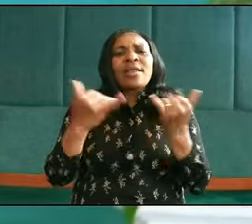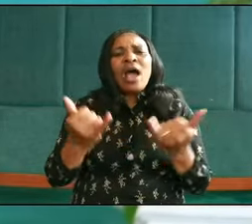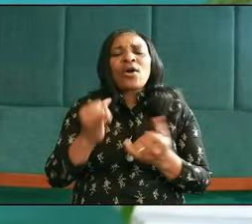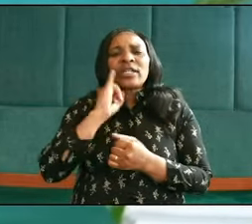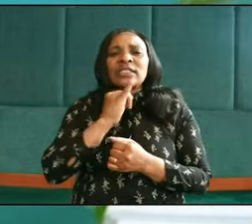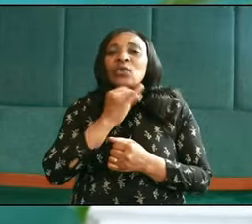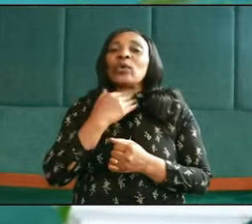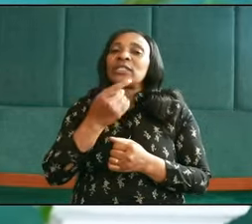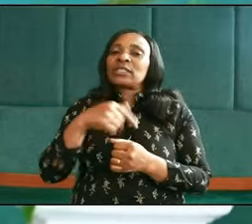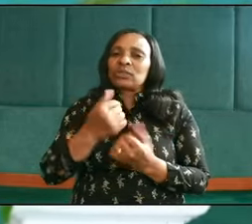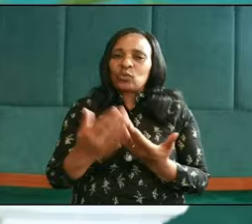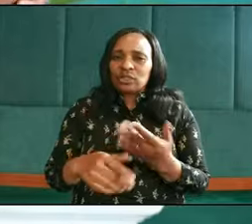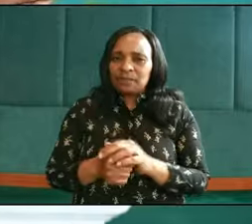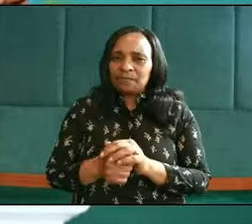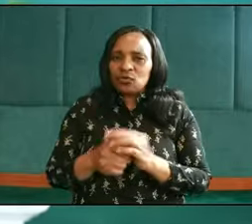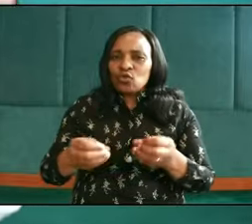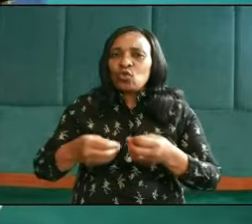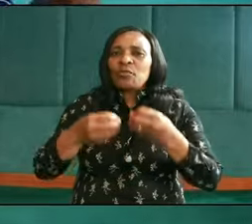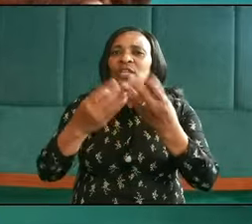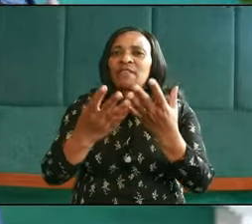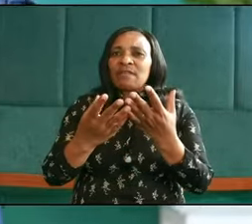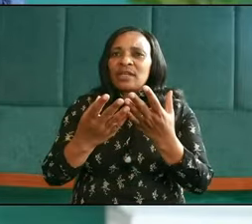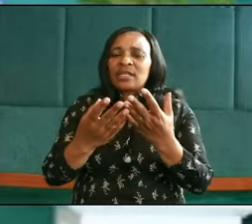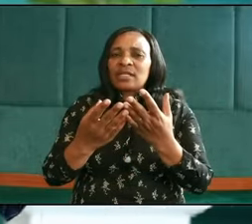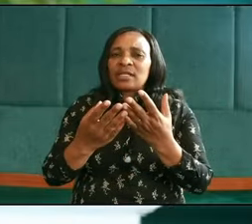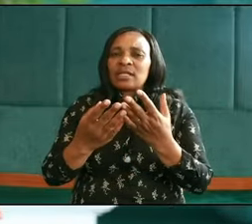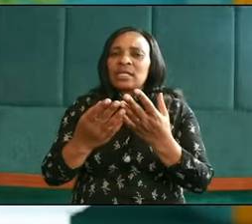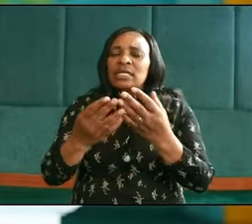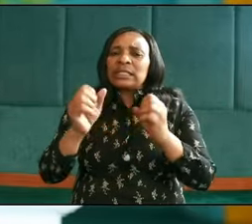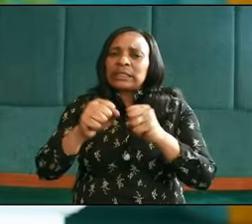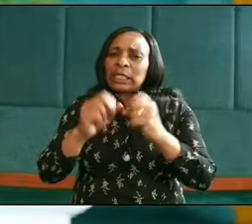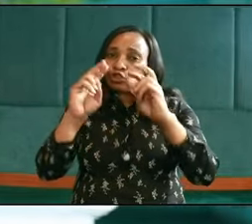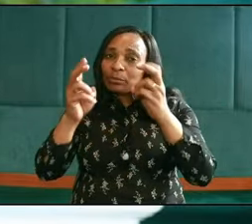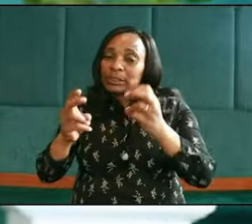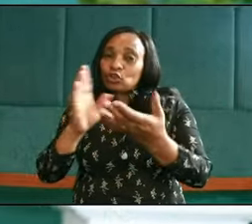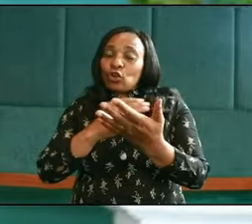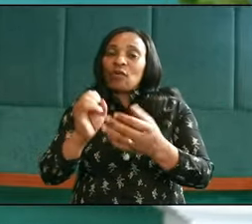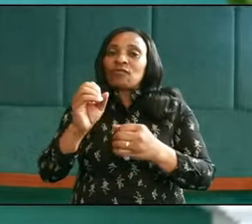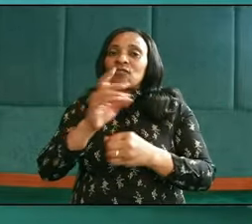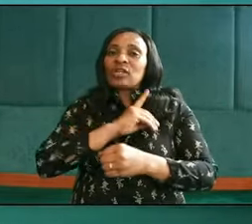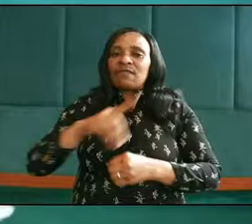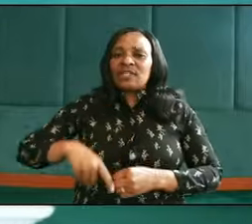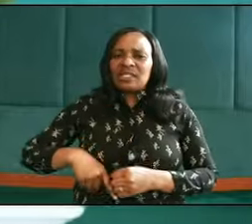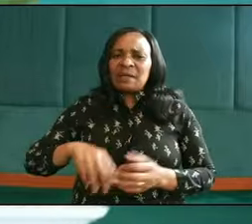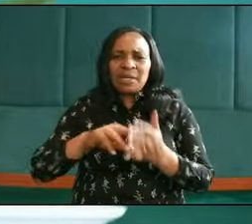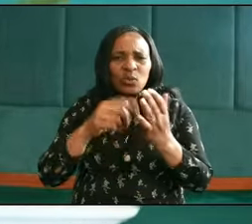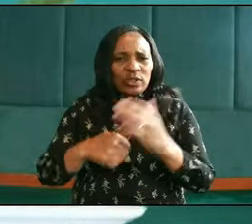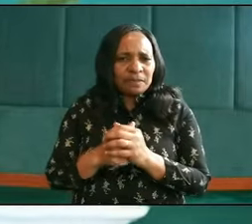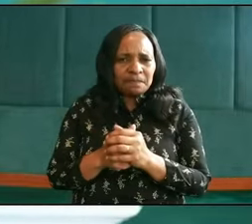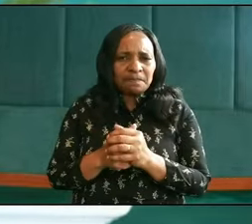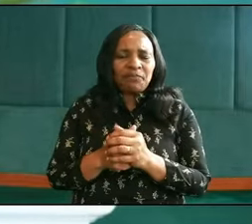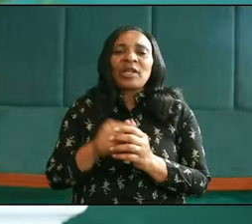124 has been given a title that it is a song of David, which means it has